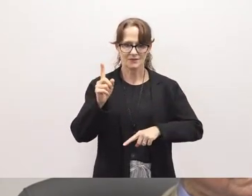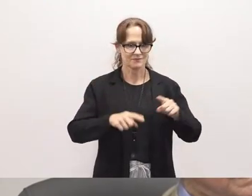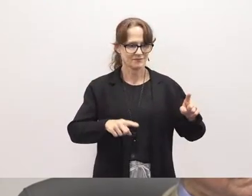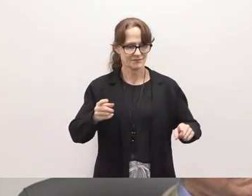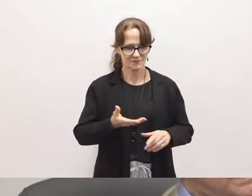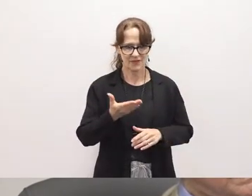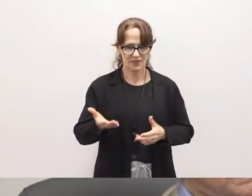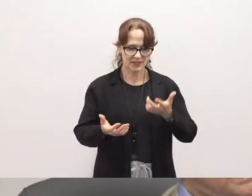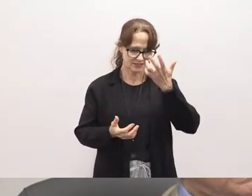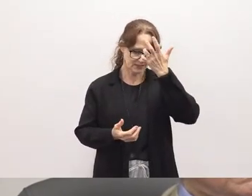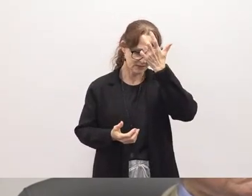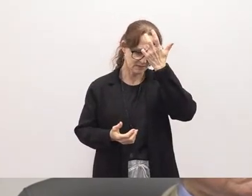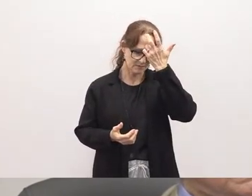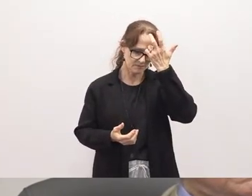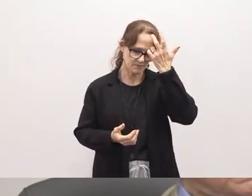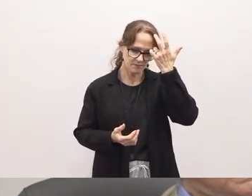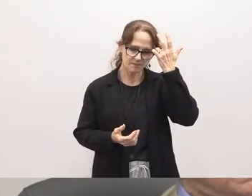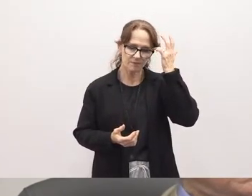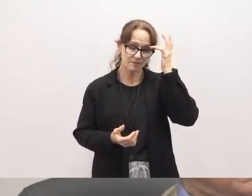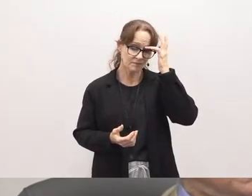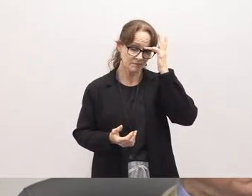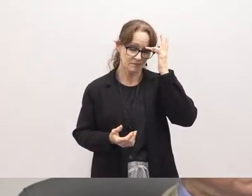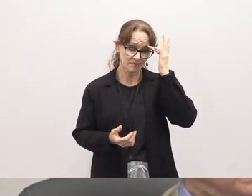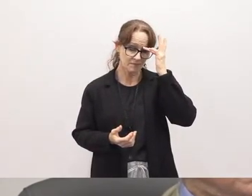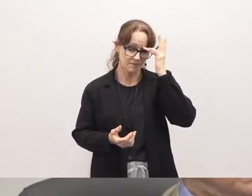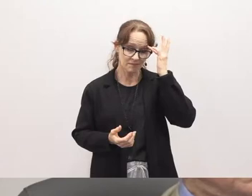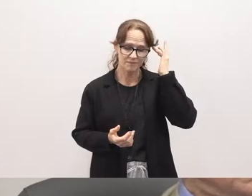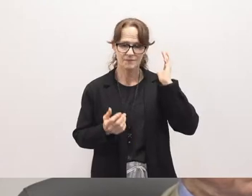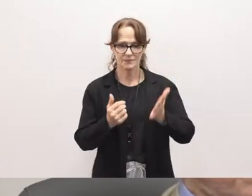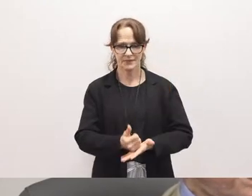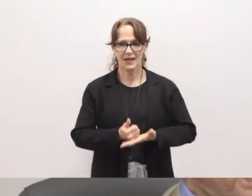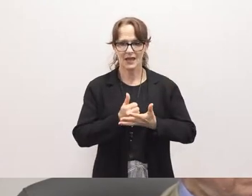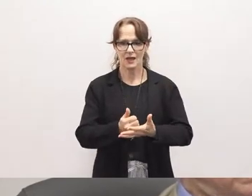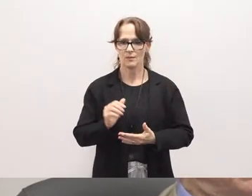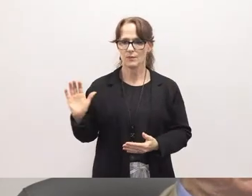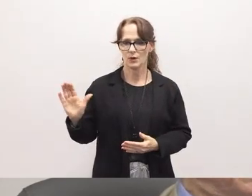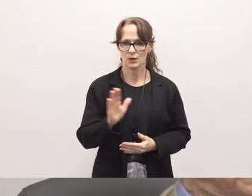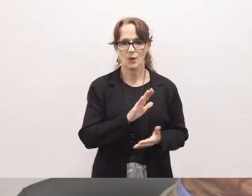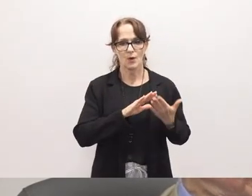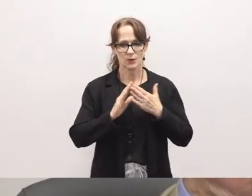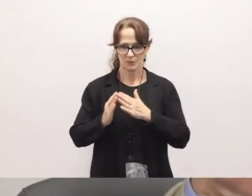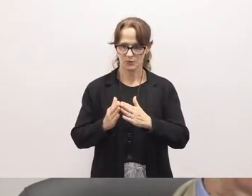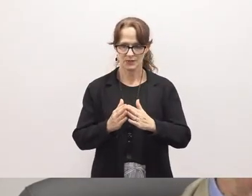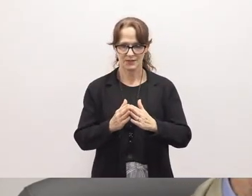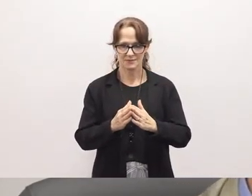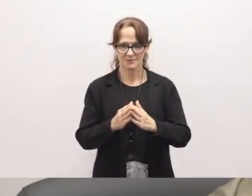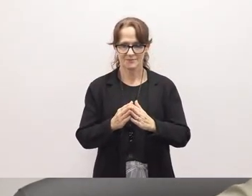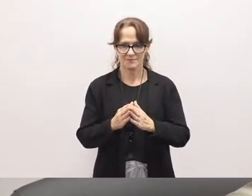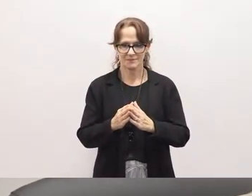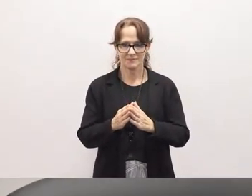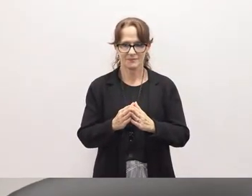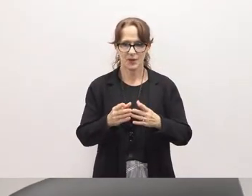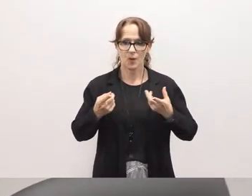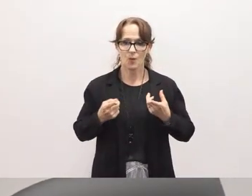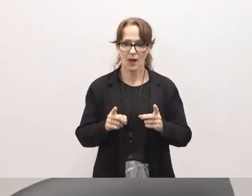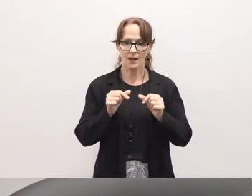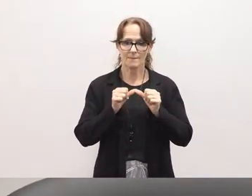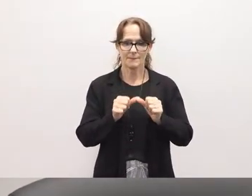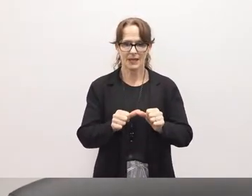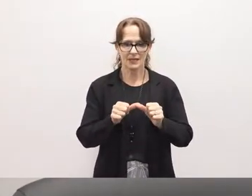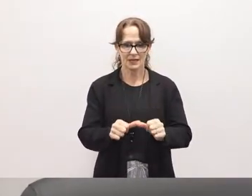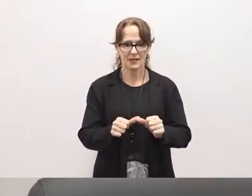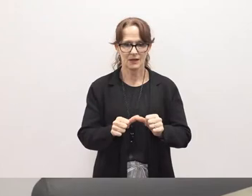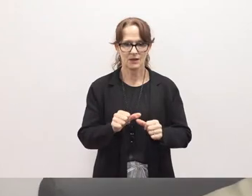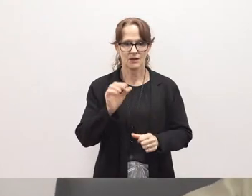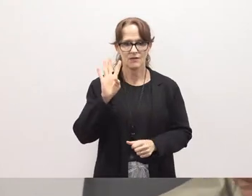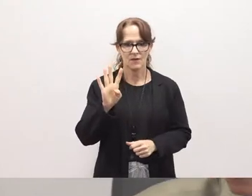things to help your community, all while maintaining